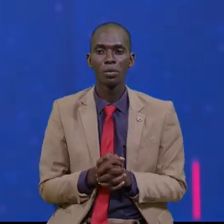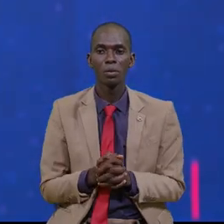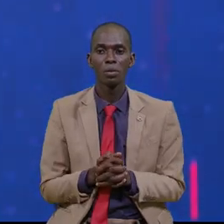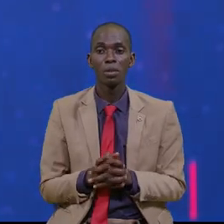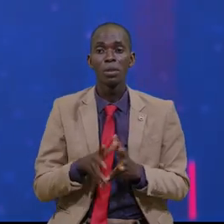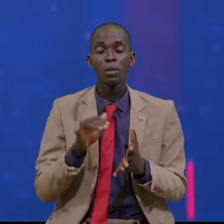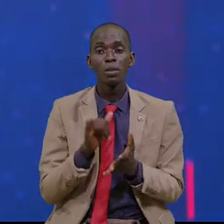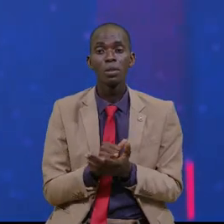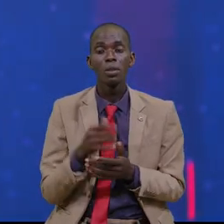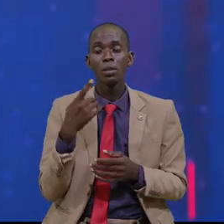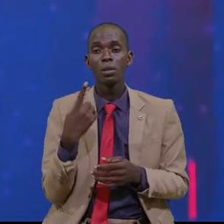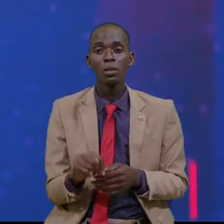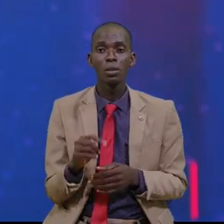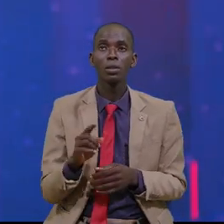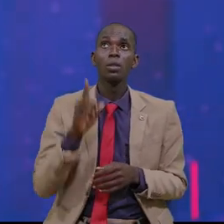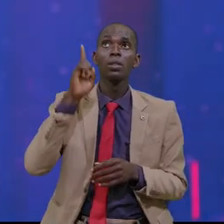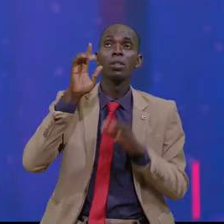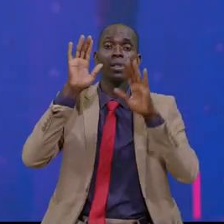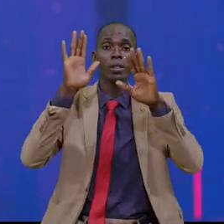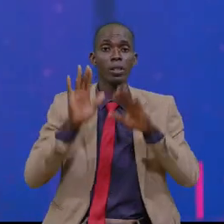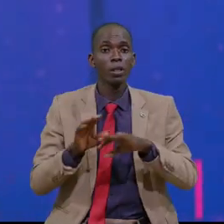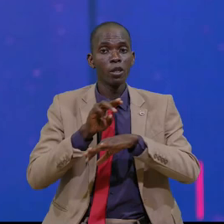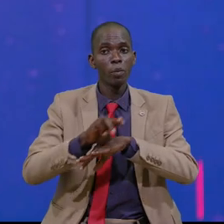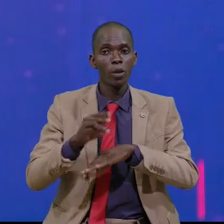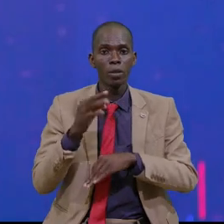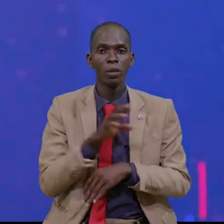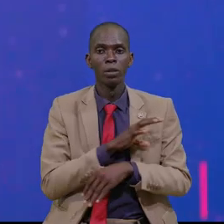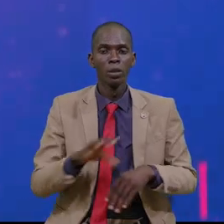the excellent ministry of Christ